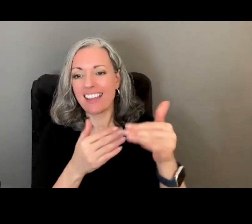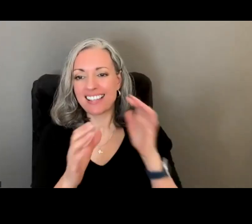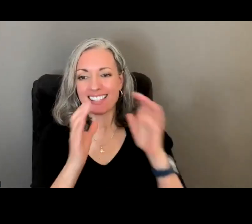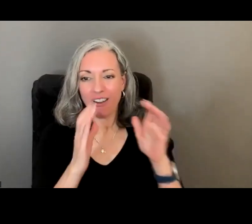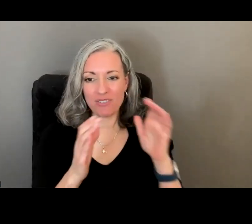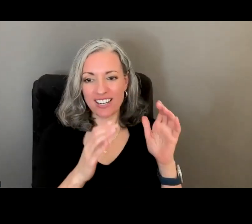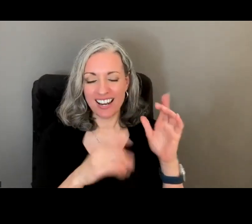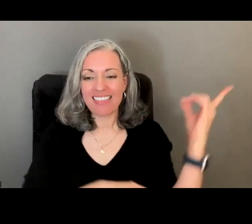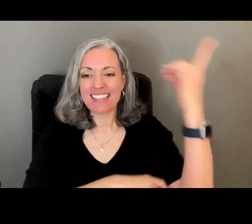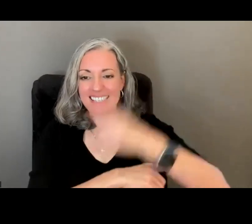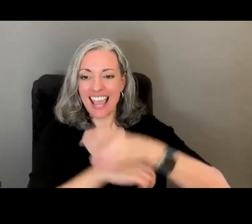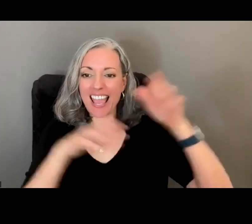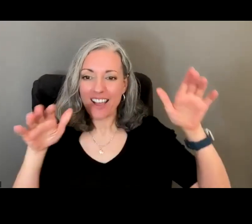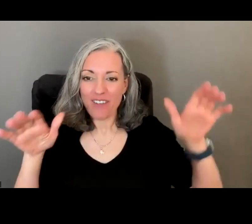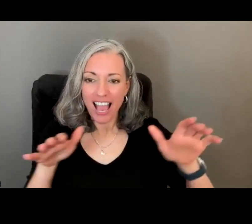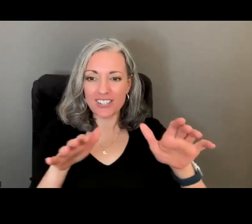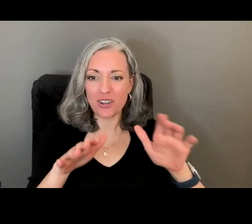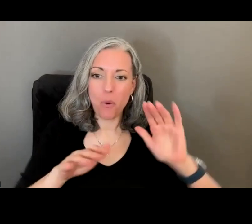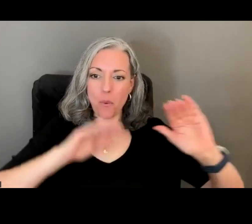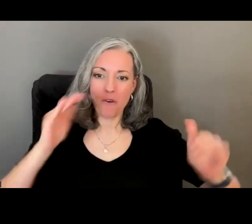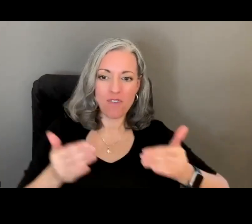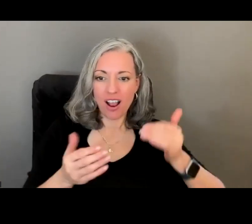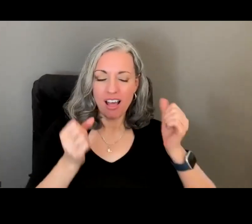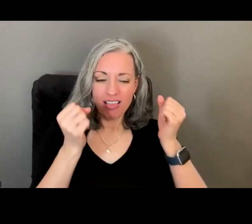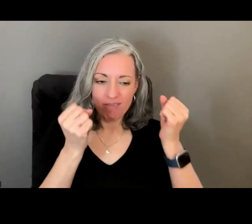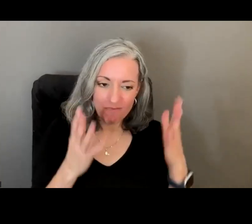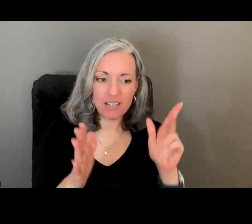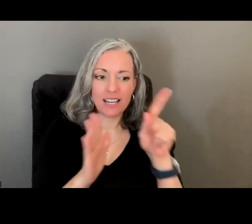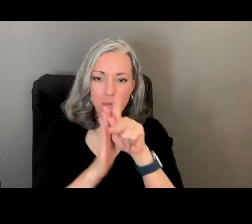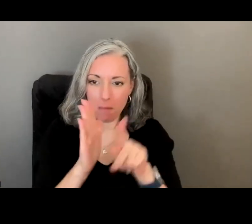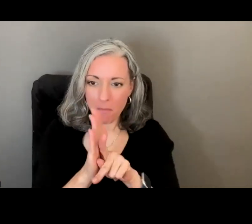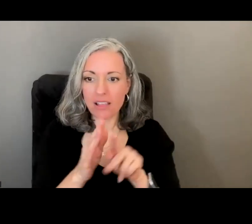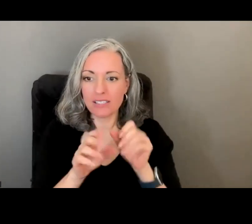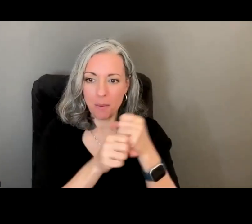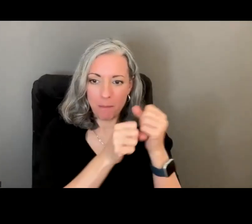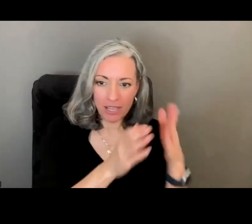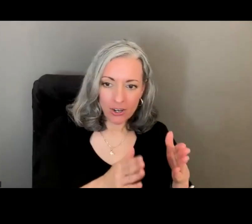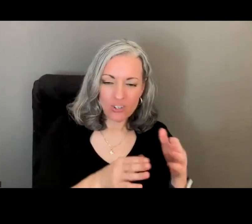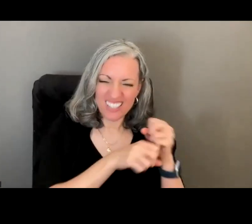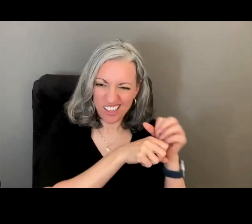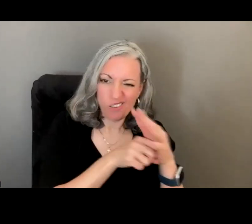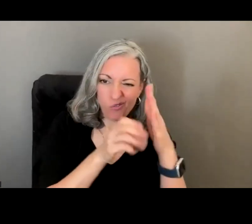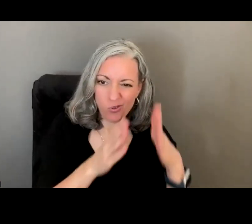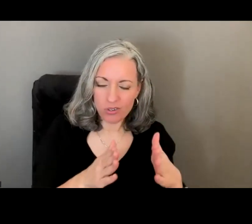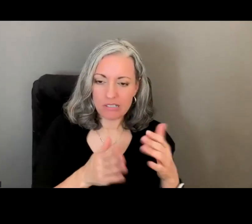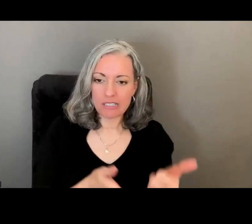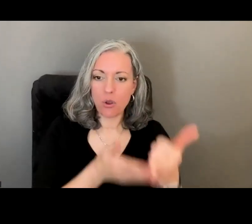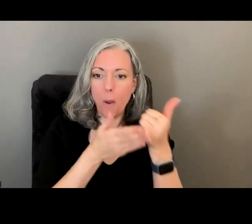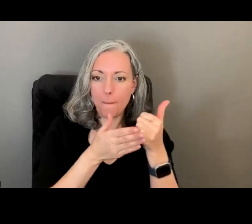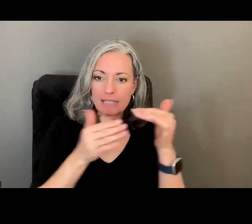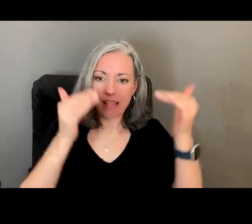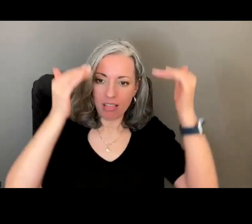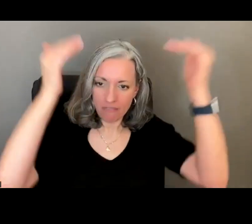of Action, where we will invite a lot of policymakers and influencers to help us elevate and keep